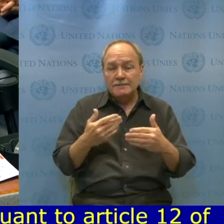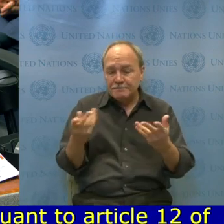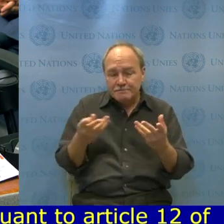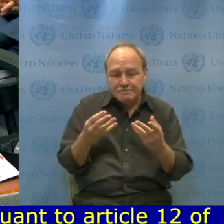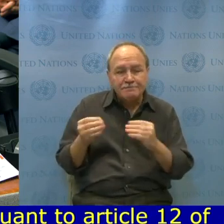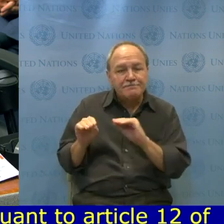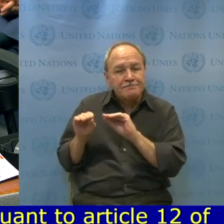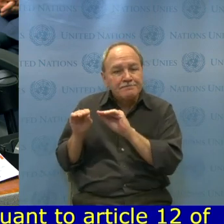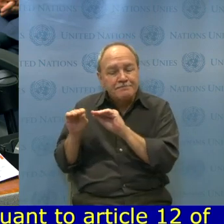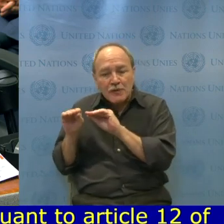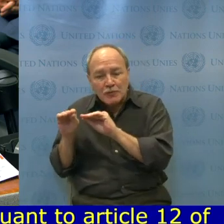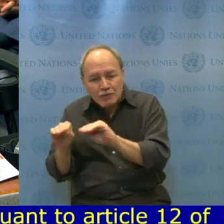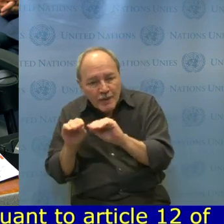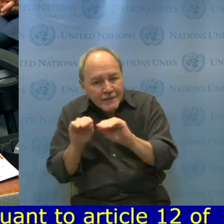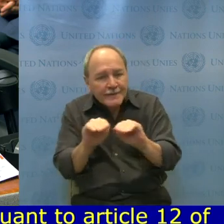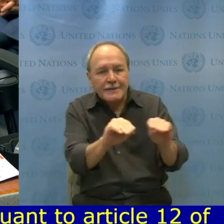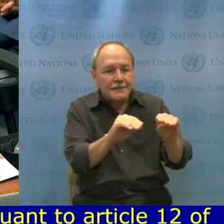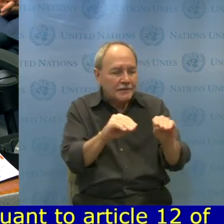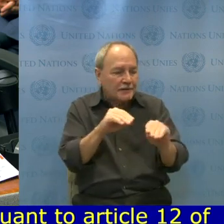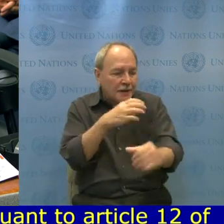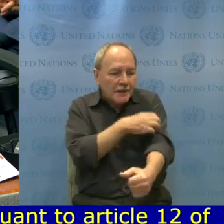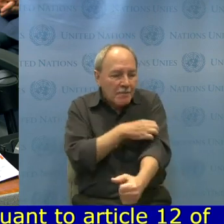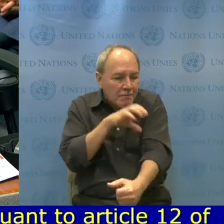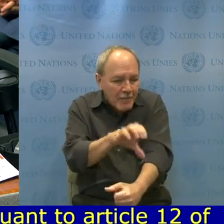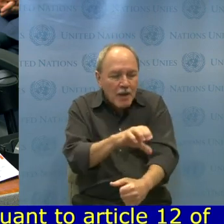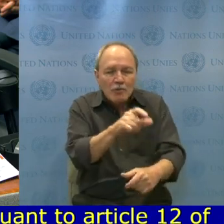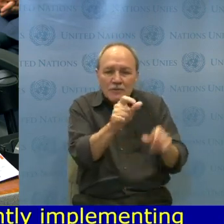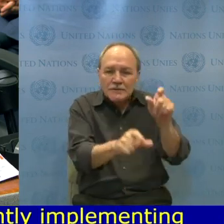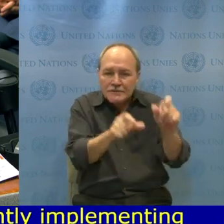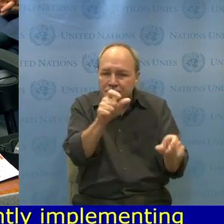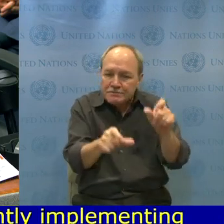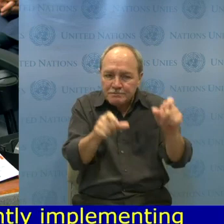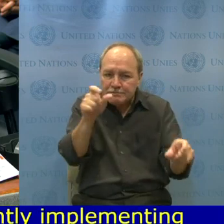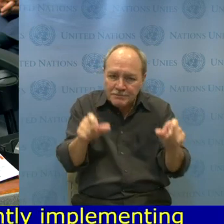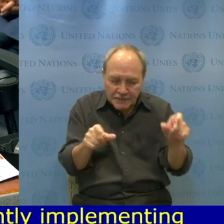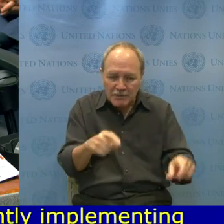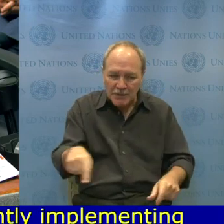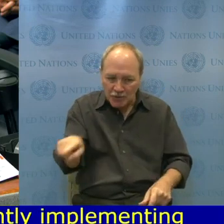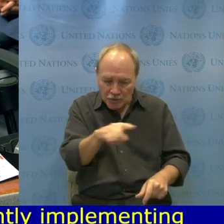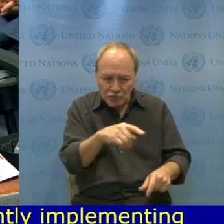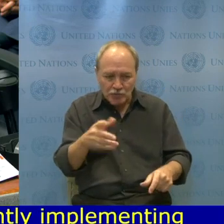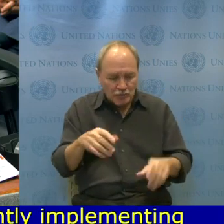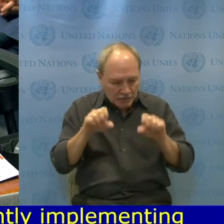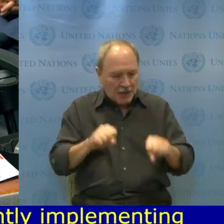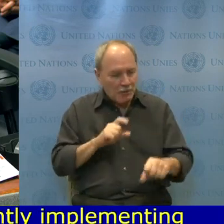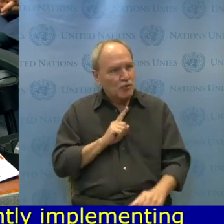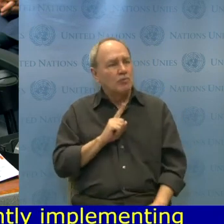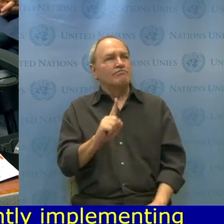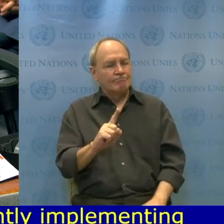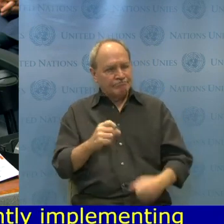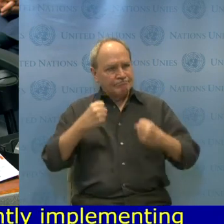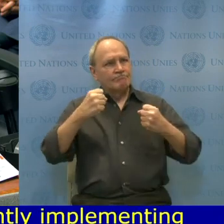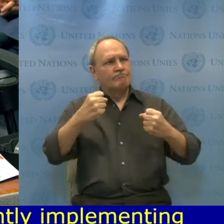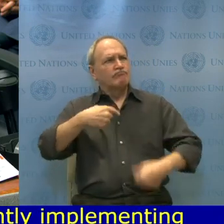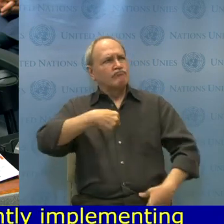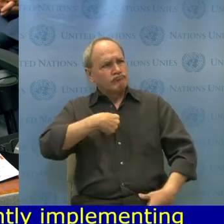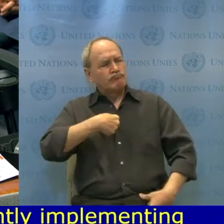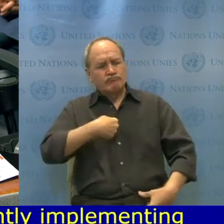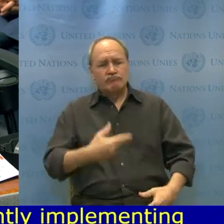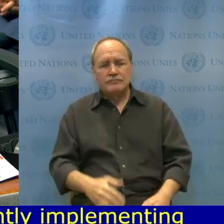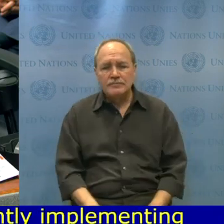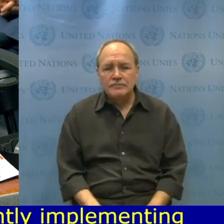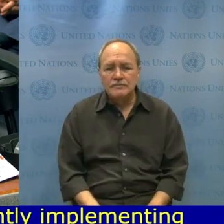and empowering people to fulfill this standard. And